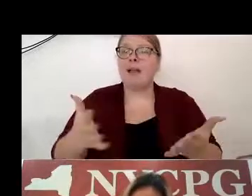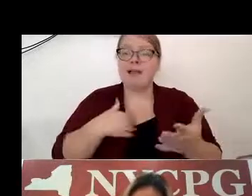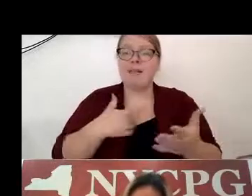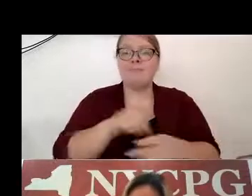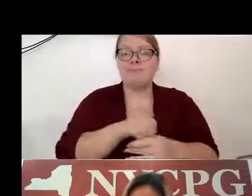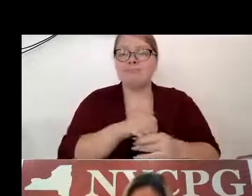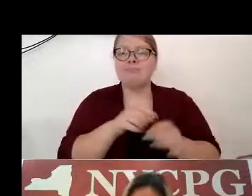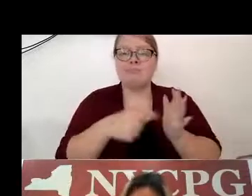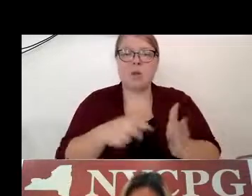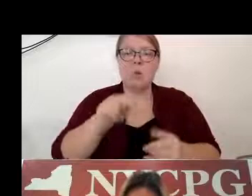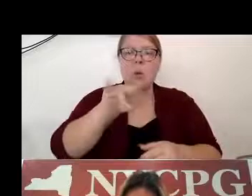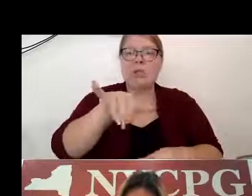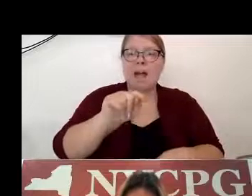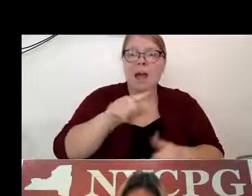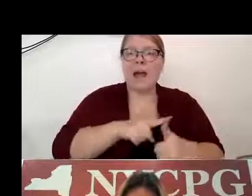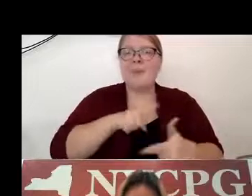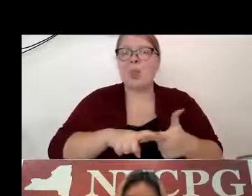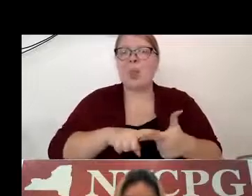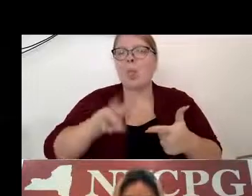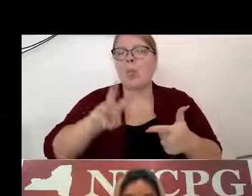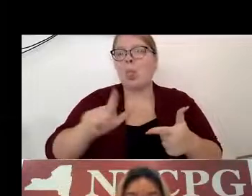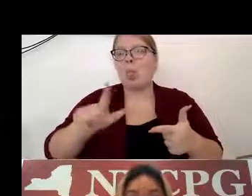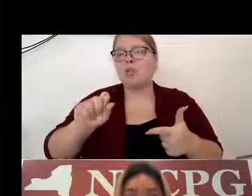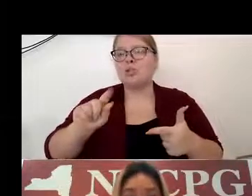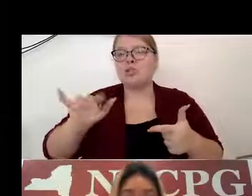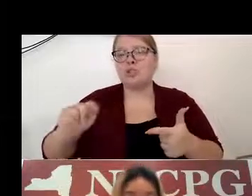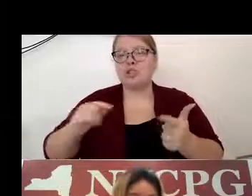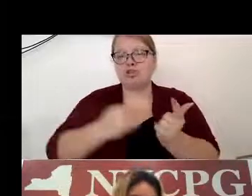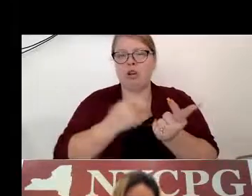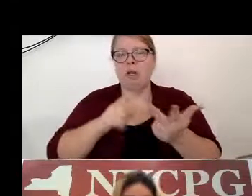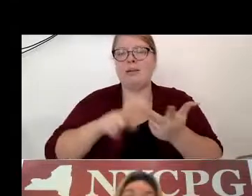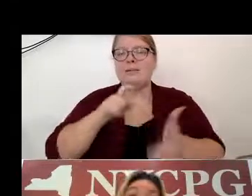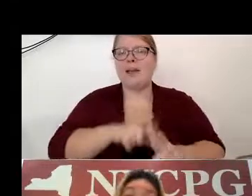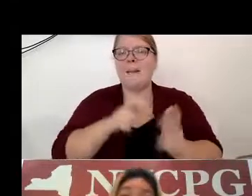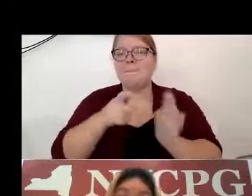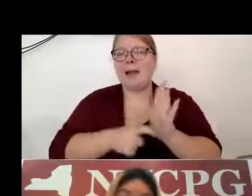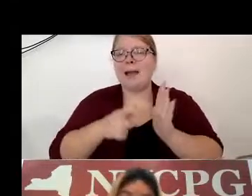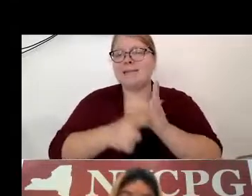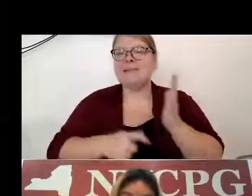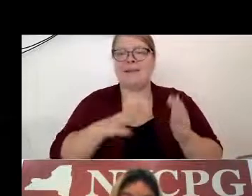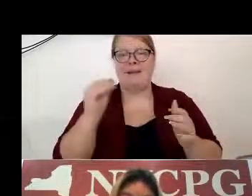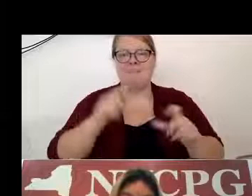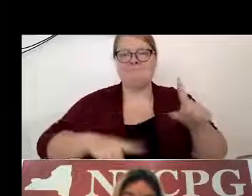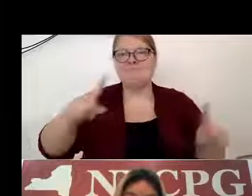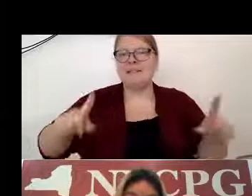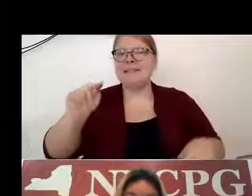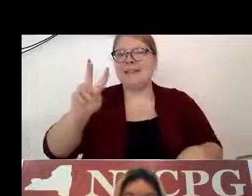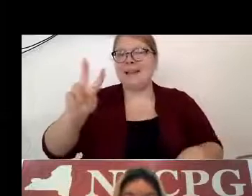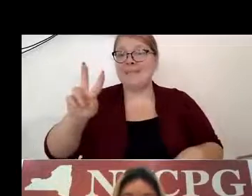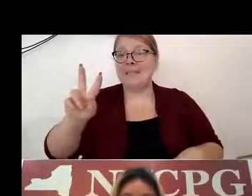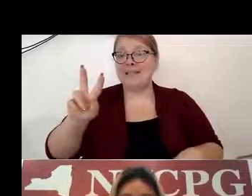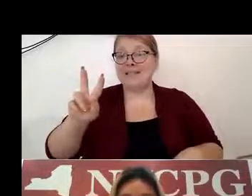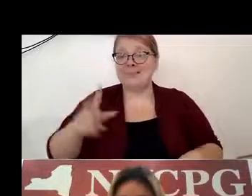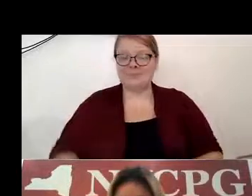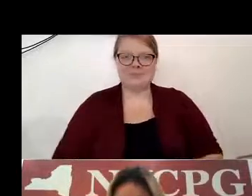such as the New York Times, the Wall Street Journal, Time Magazine, as well as a variety of television specials. So we are thrilled to